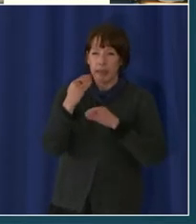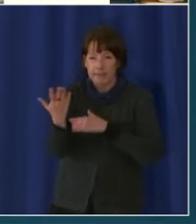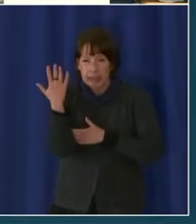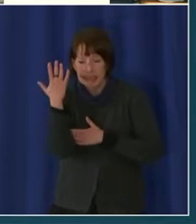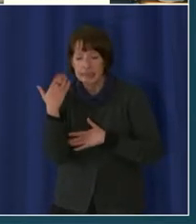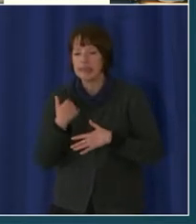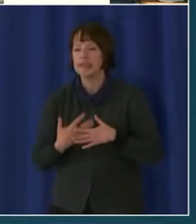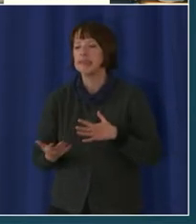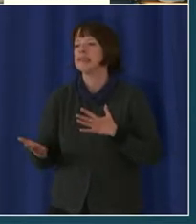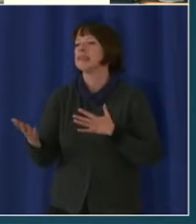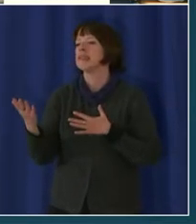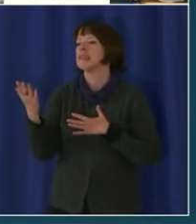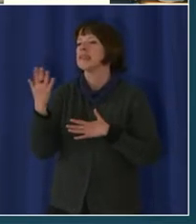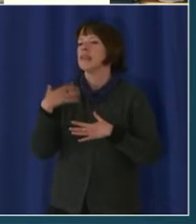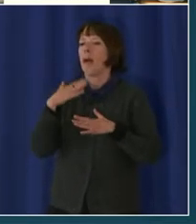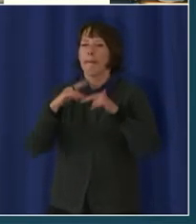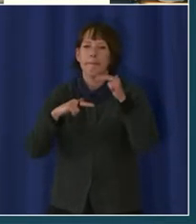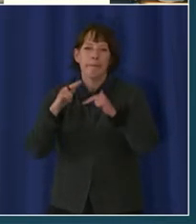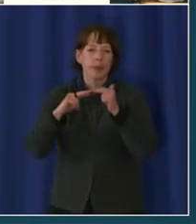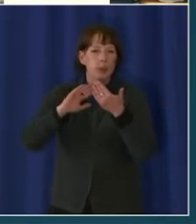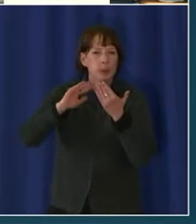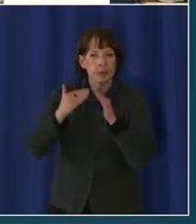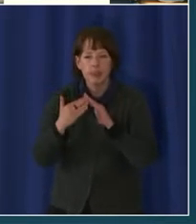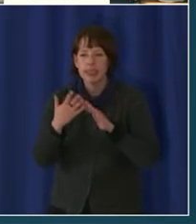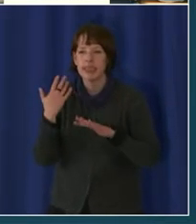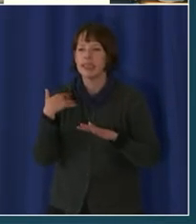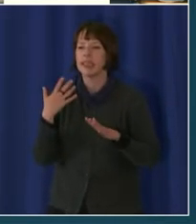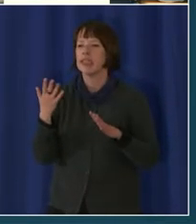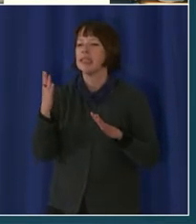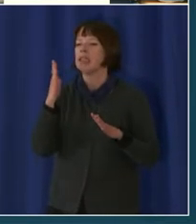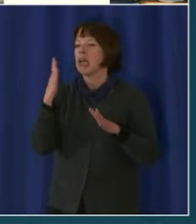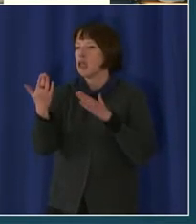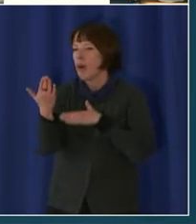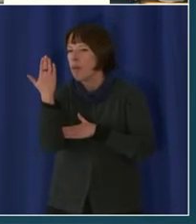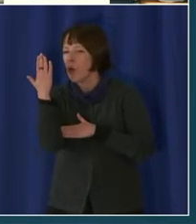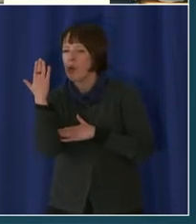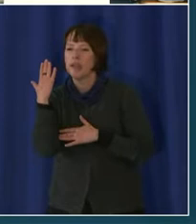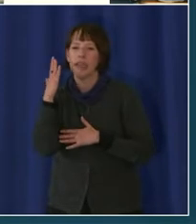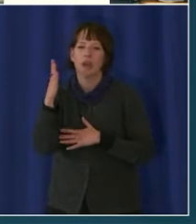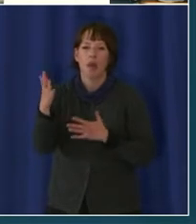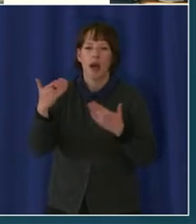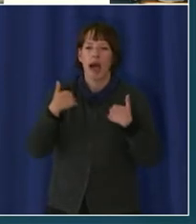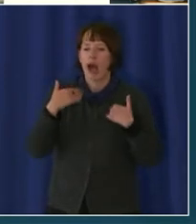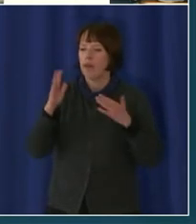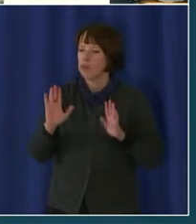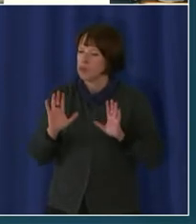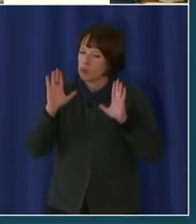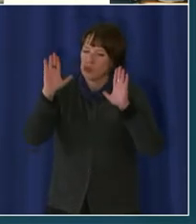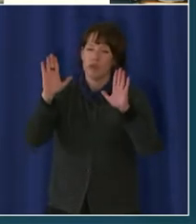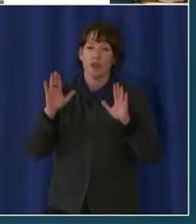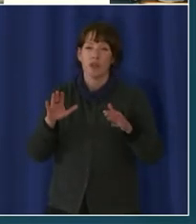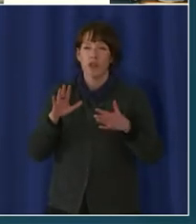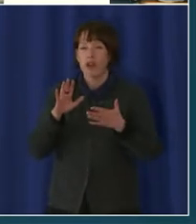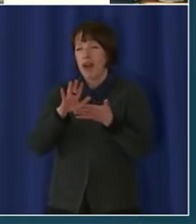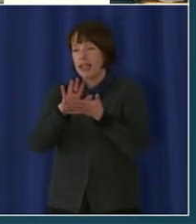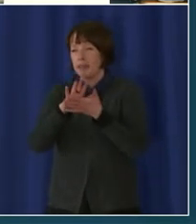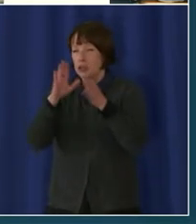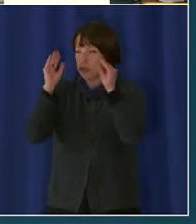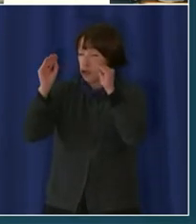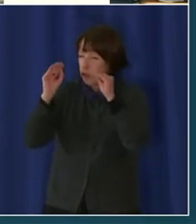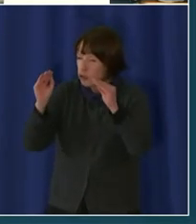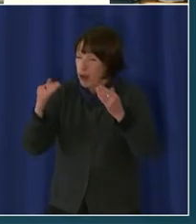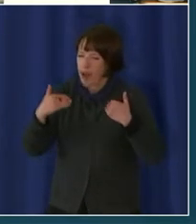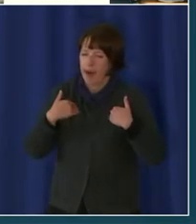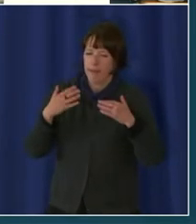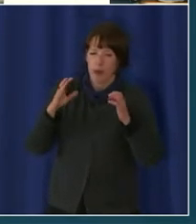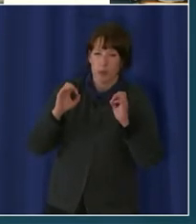some community building, and in the morning, they'll engage in hands-on, enriching academic instruction where they really have